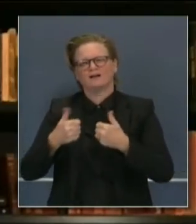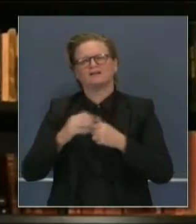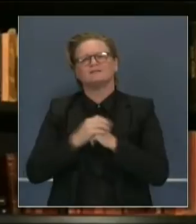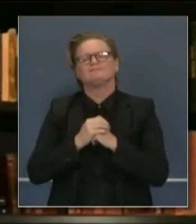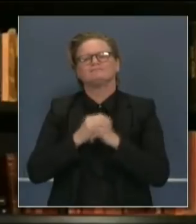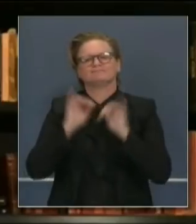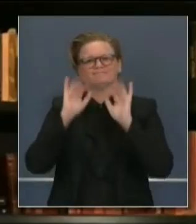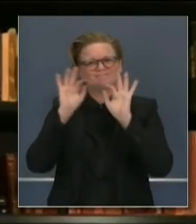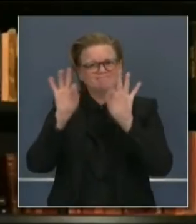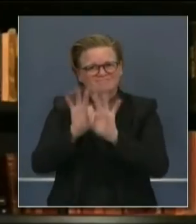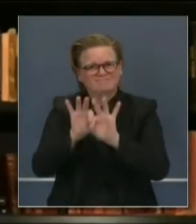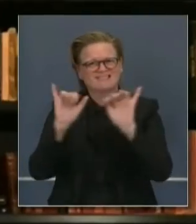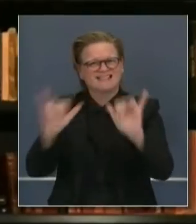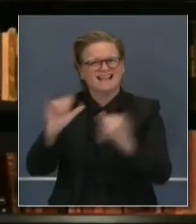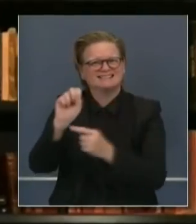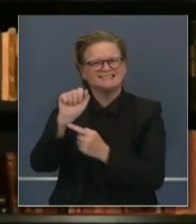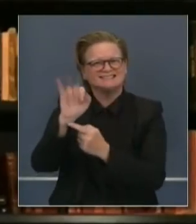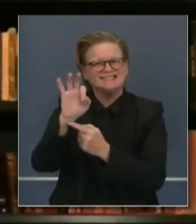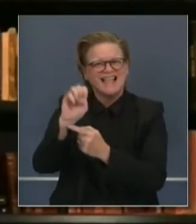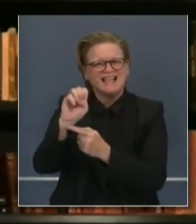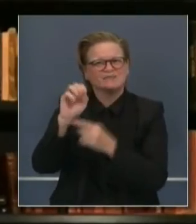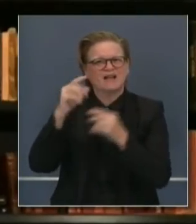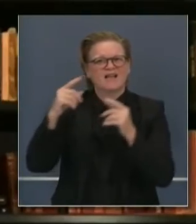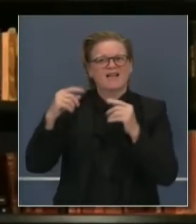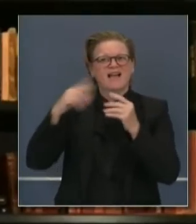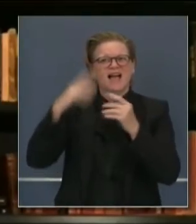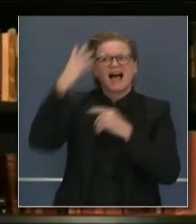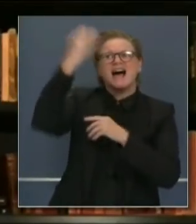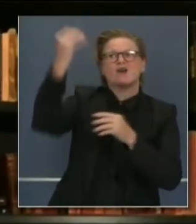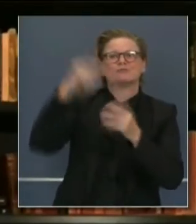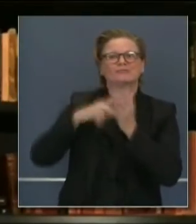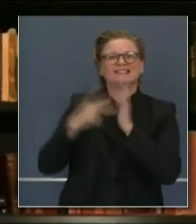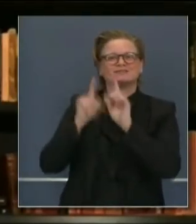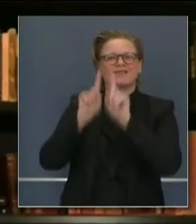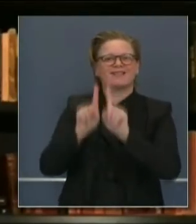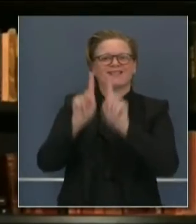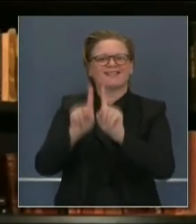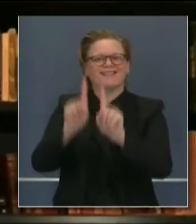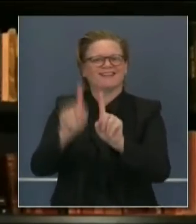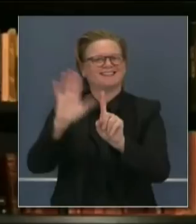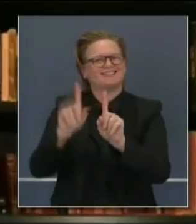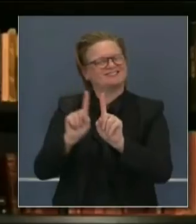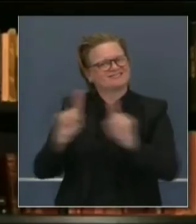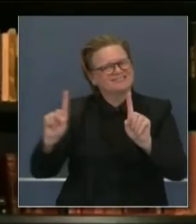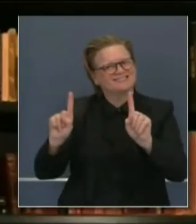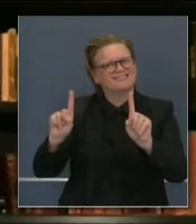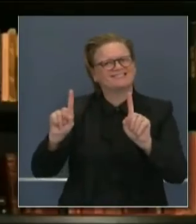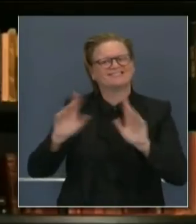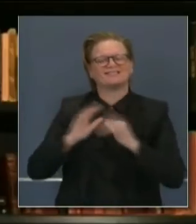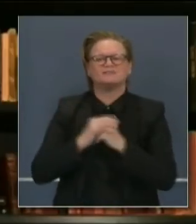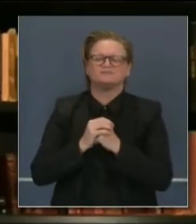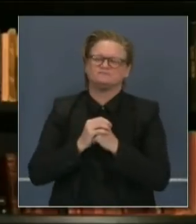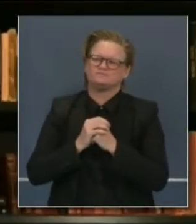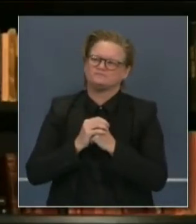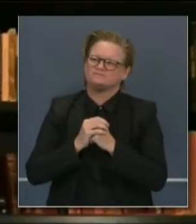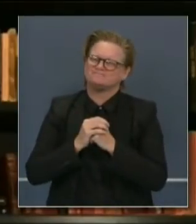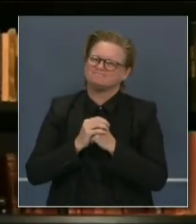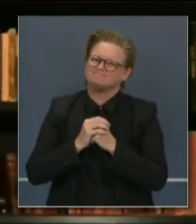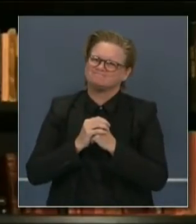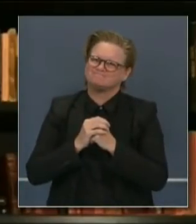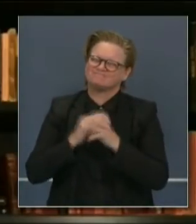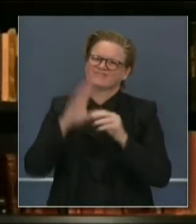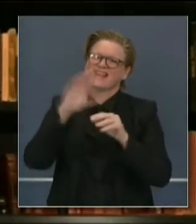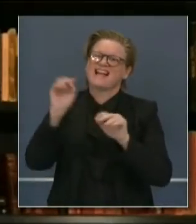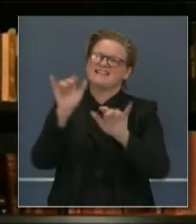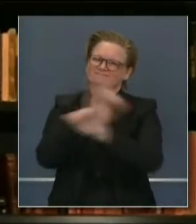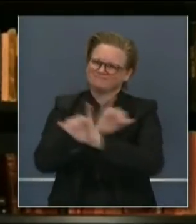what we can to avoid congregate mixing, indoor mixing, and abide by these new regional stay-at-home orders. Get us